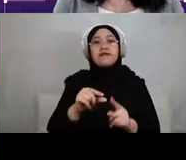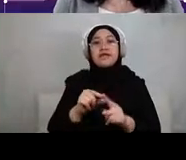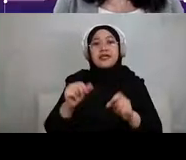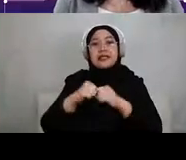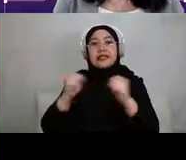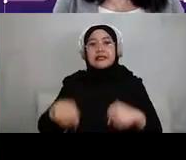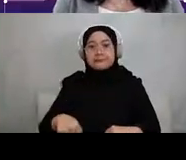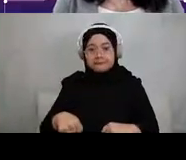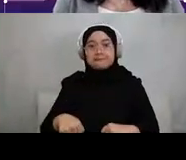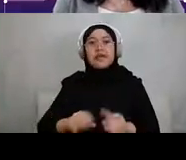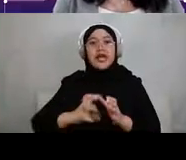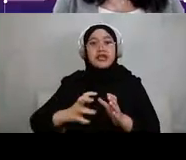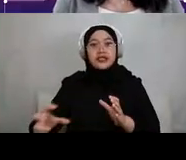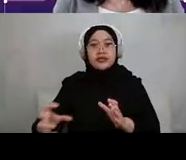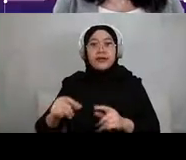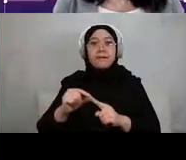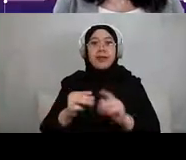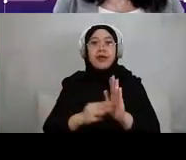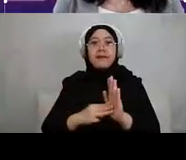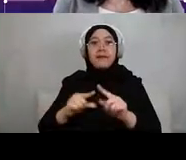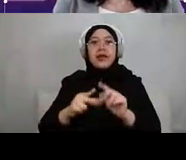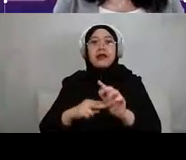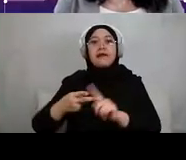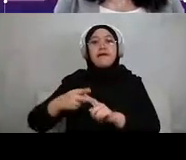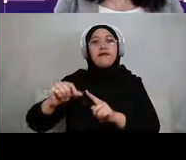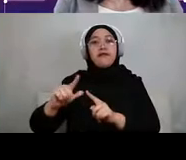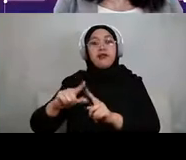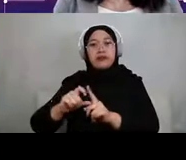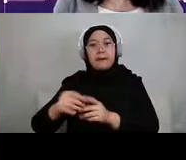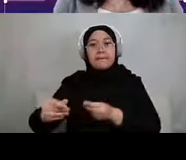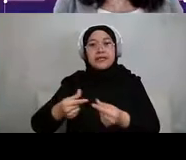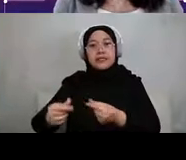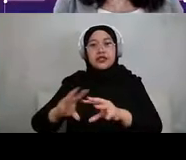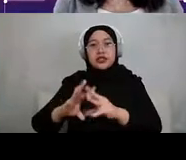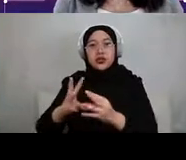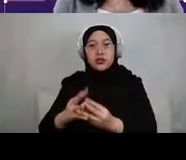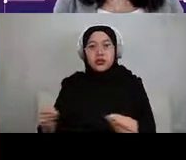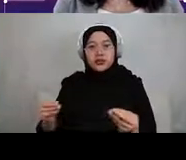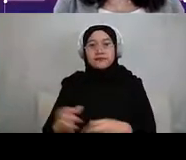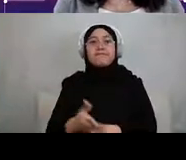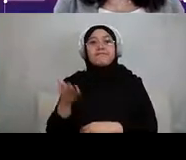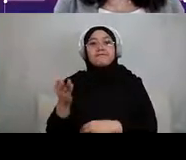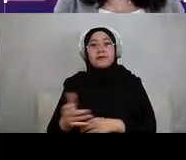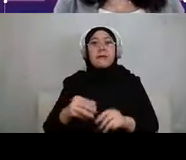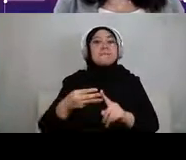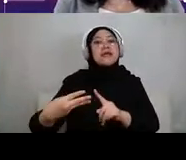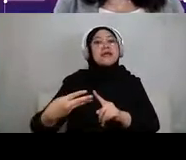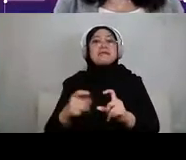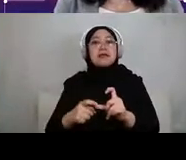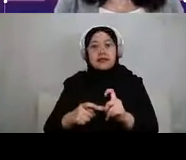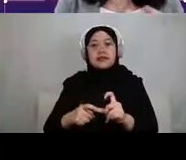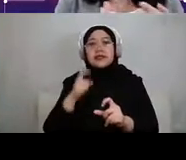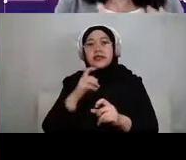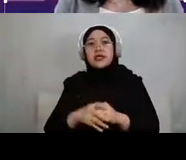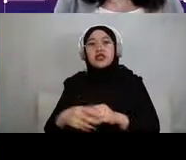Business Solutions. And he will be presenting the BEVs and charging technology selection. So without further ado, I